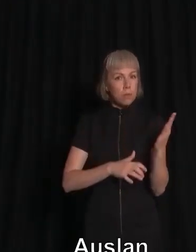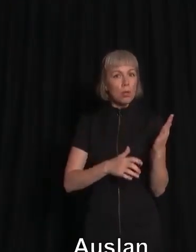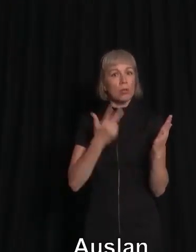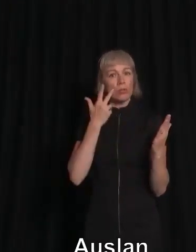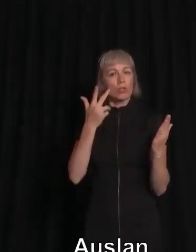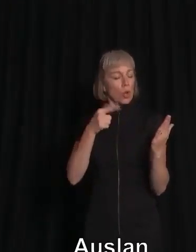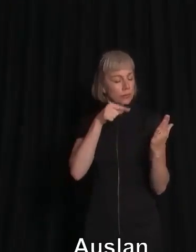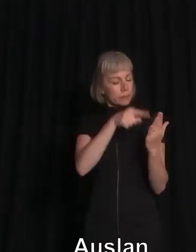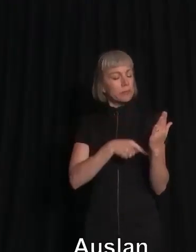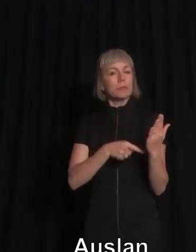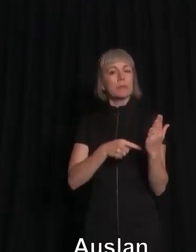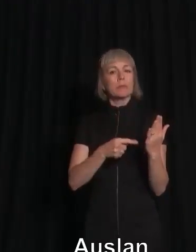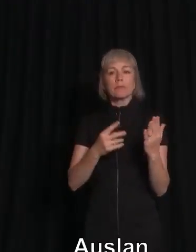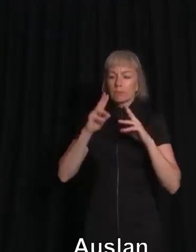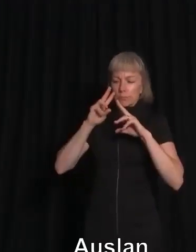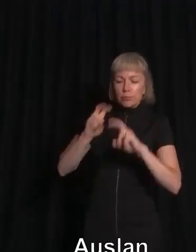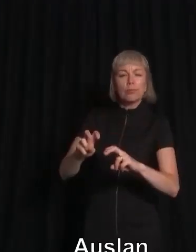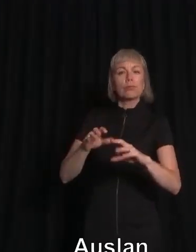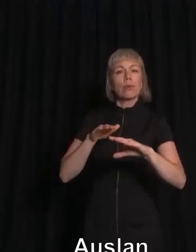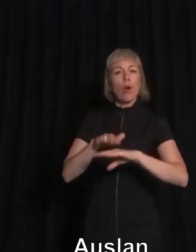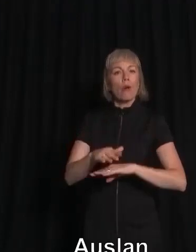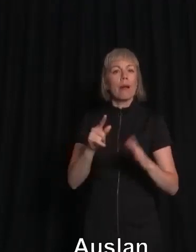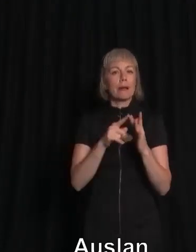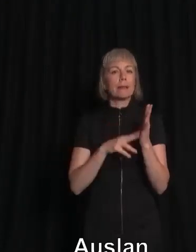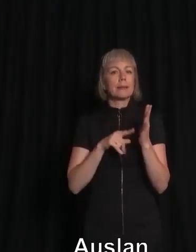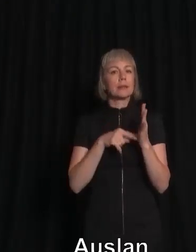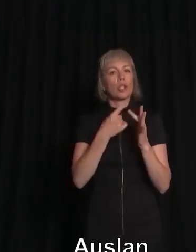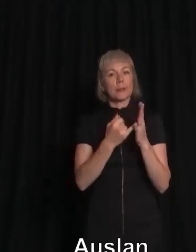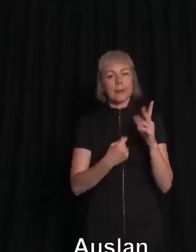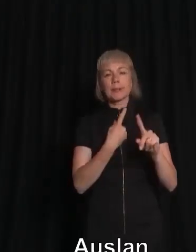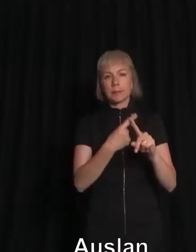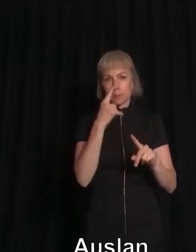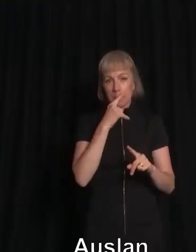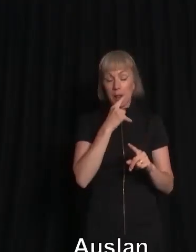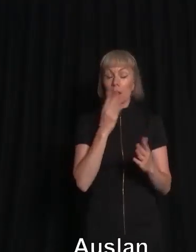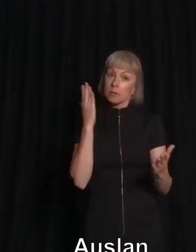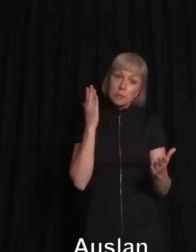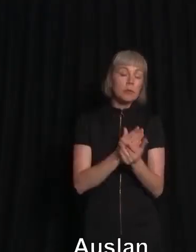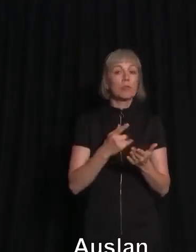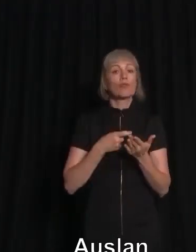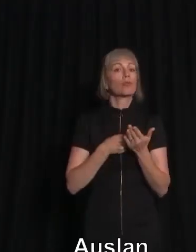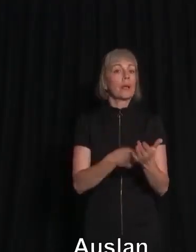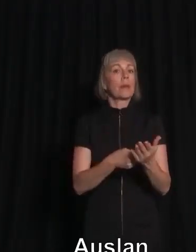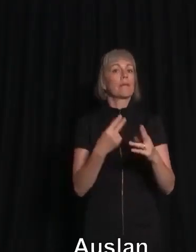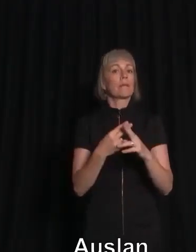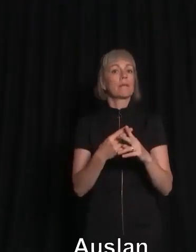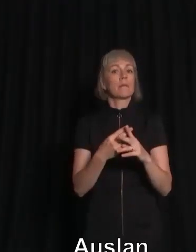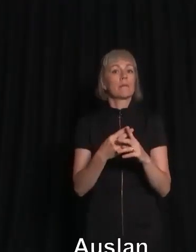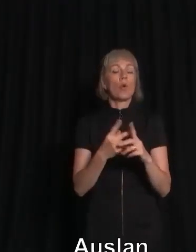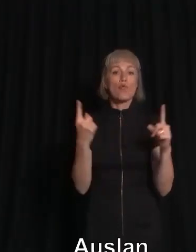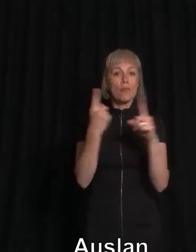and human rights of people born with variations of sex characteristics. It makes concrete recommendations for reform in